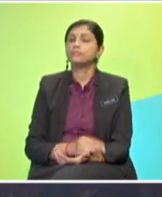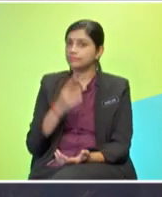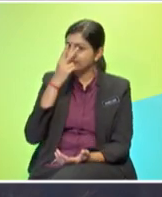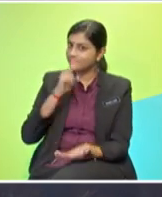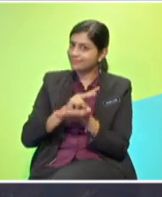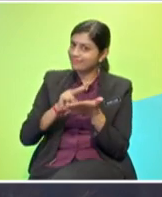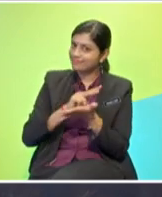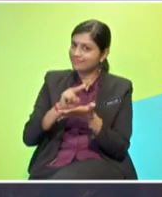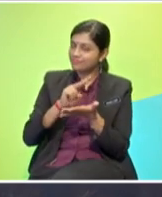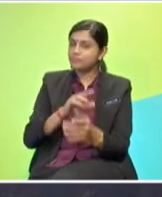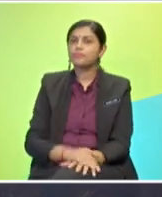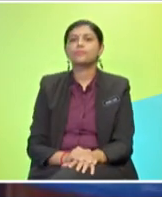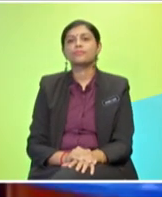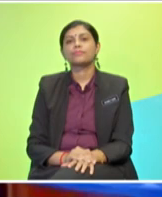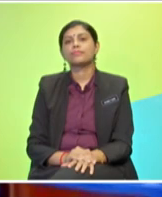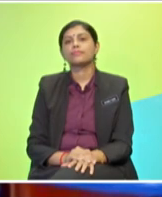video.